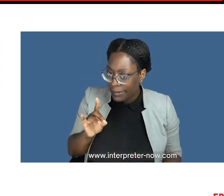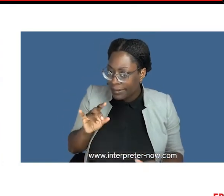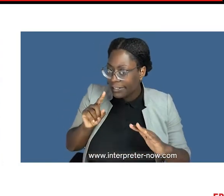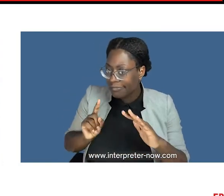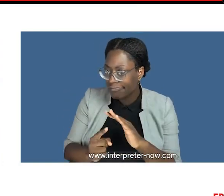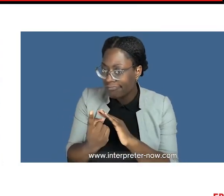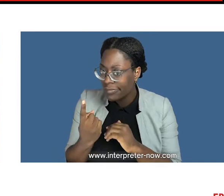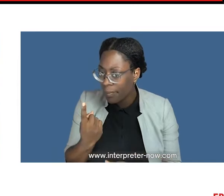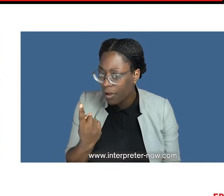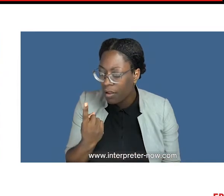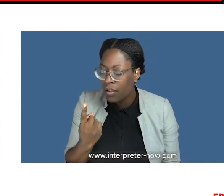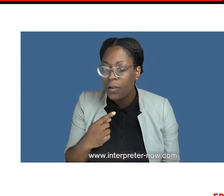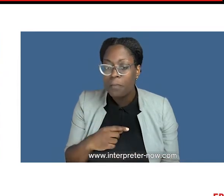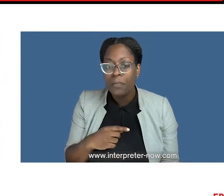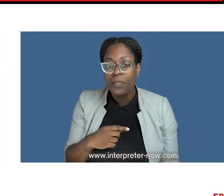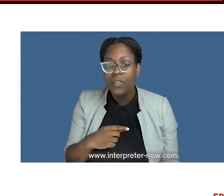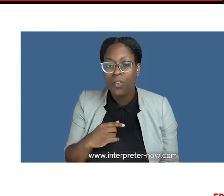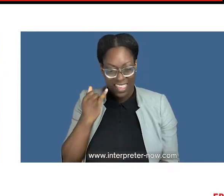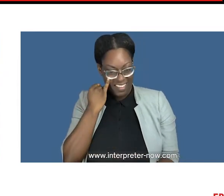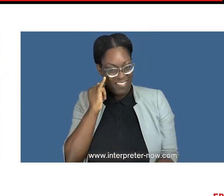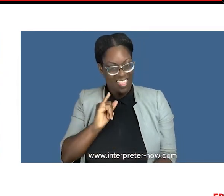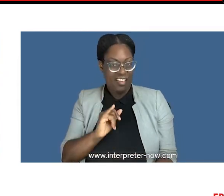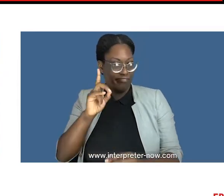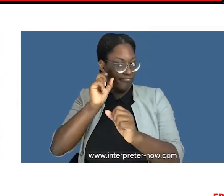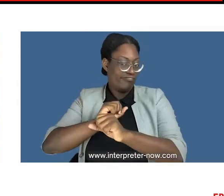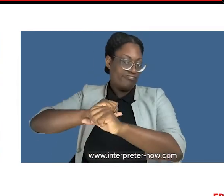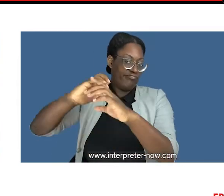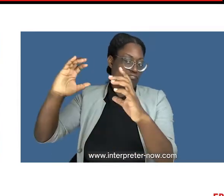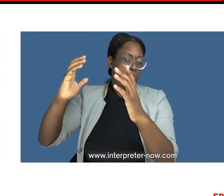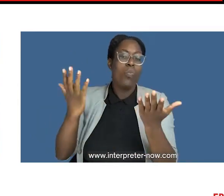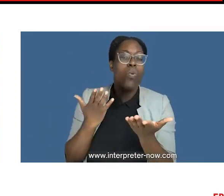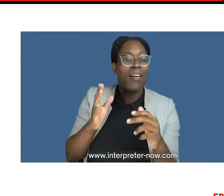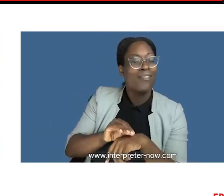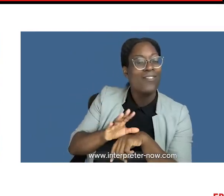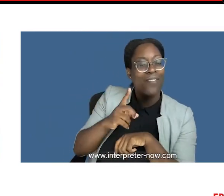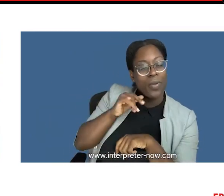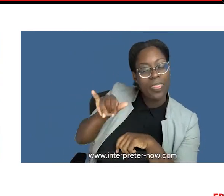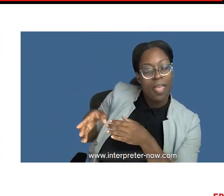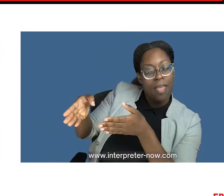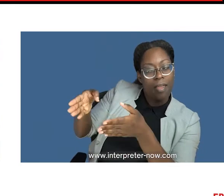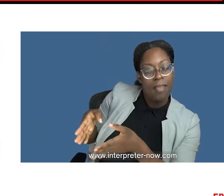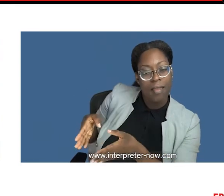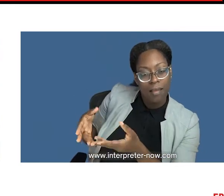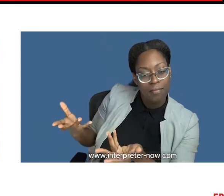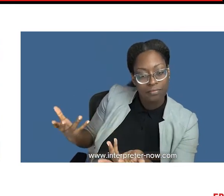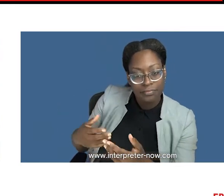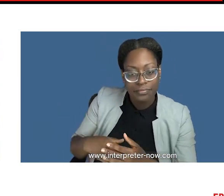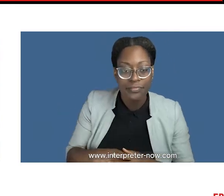know it is. So in that case, Melinda, what advice would you give me to handle that situation?